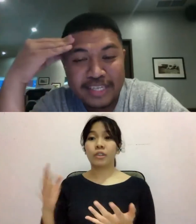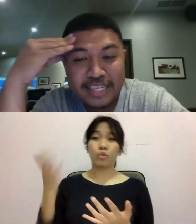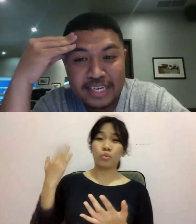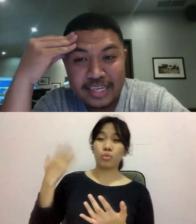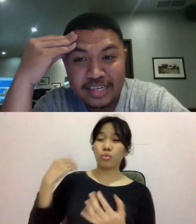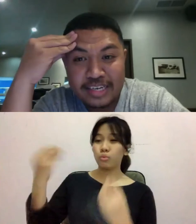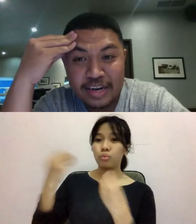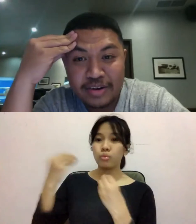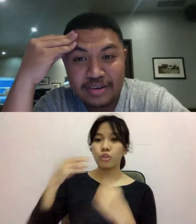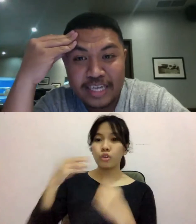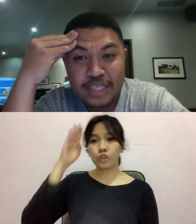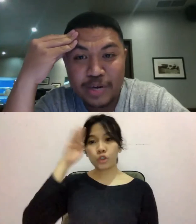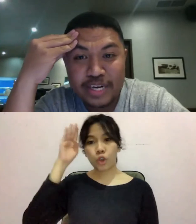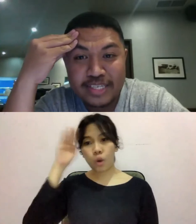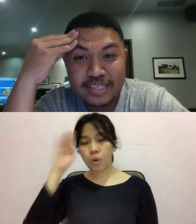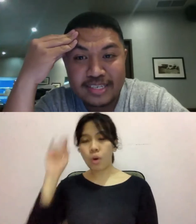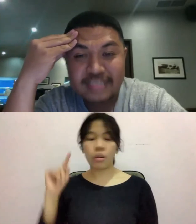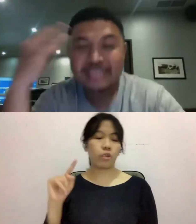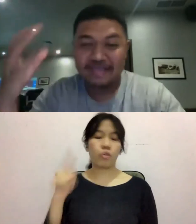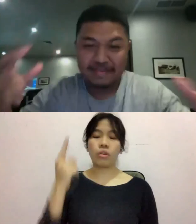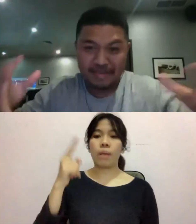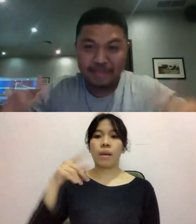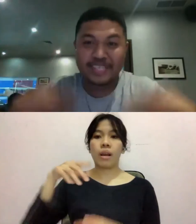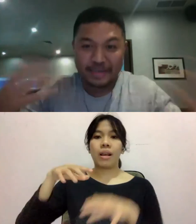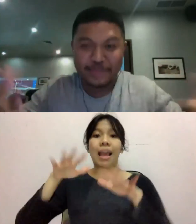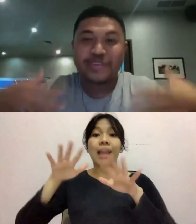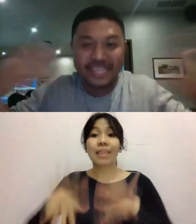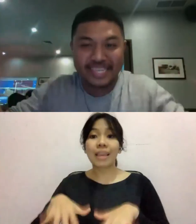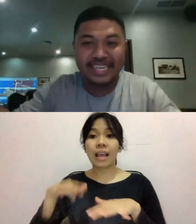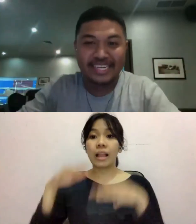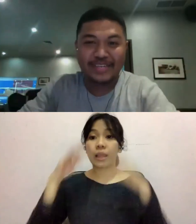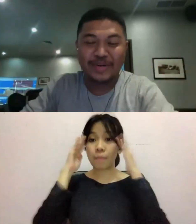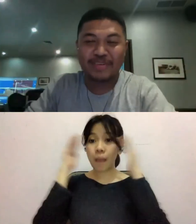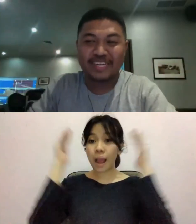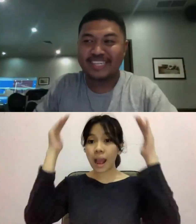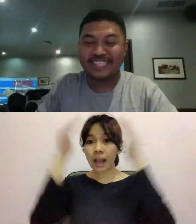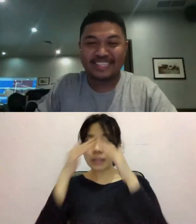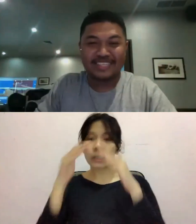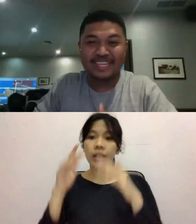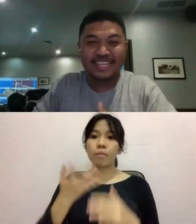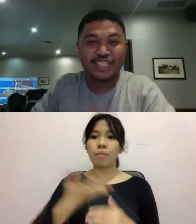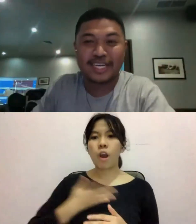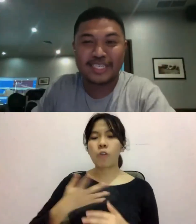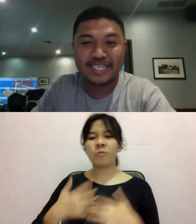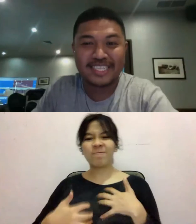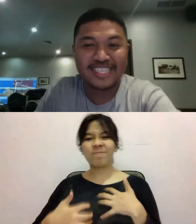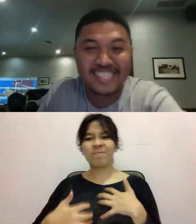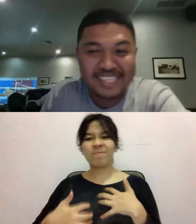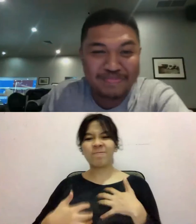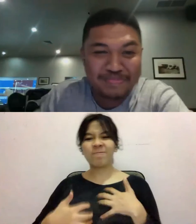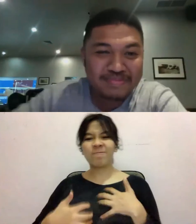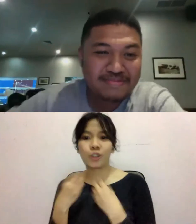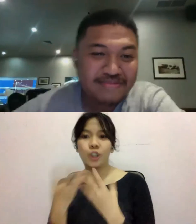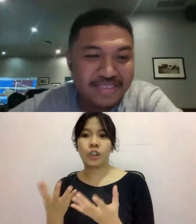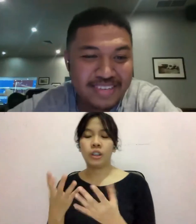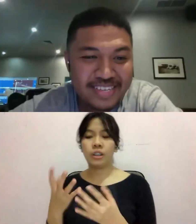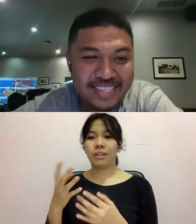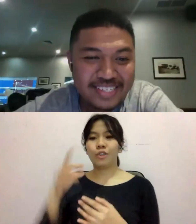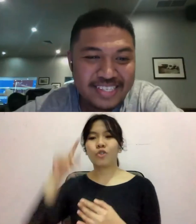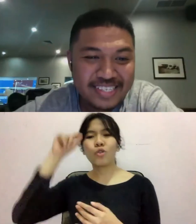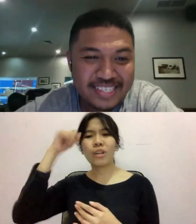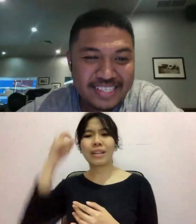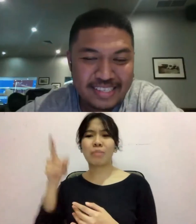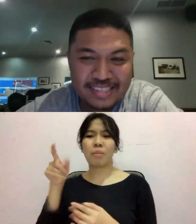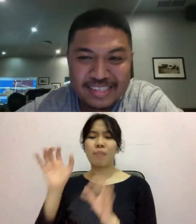in my city, cannot express themselves freely, you know, because you'll get judged.